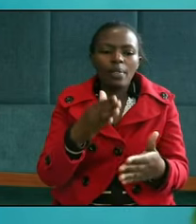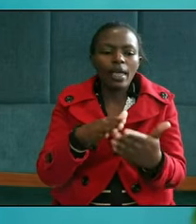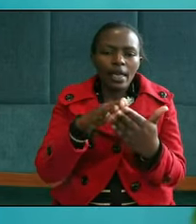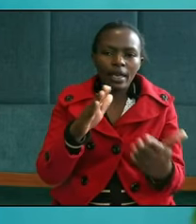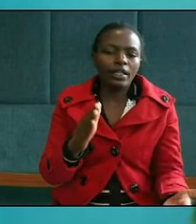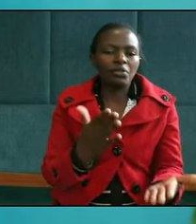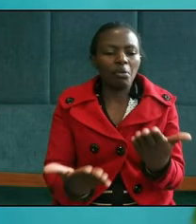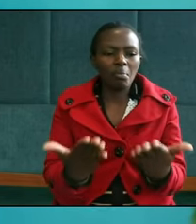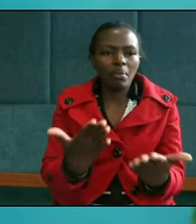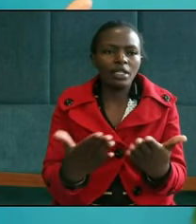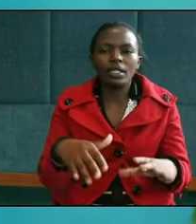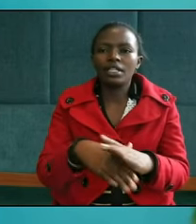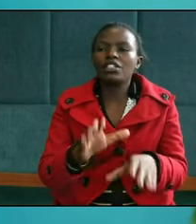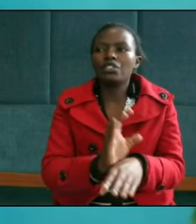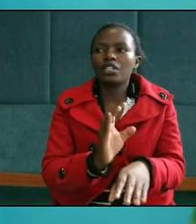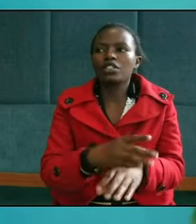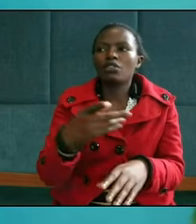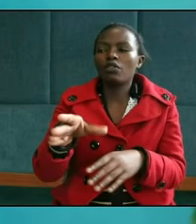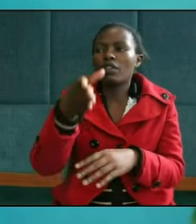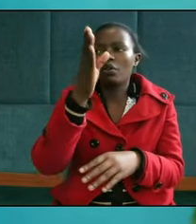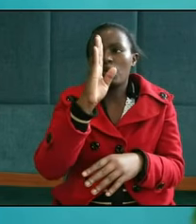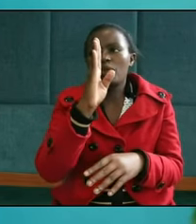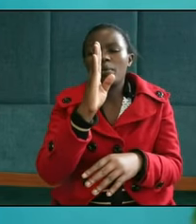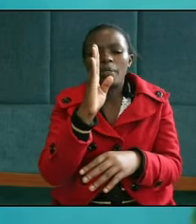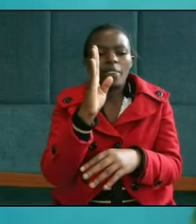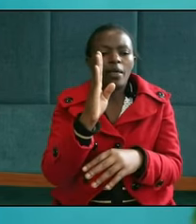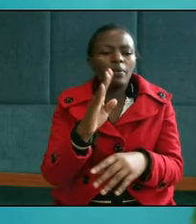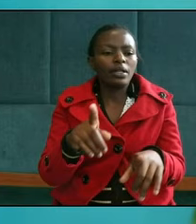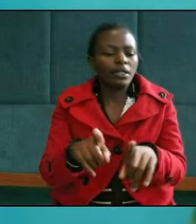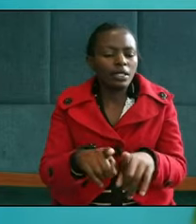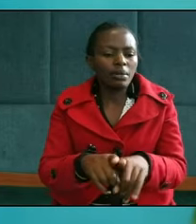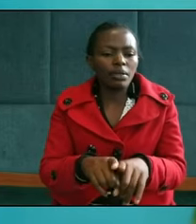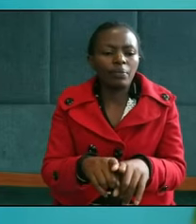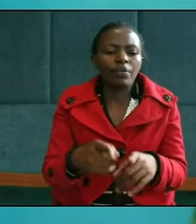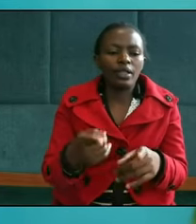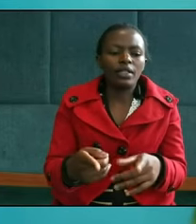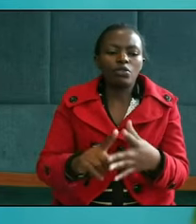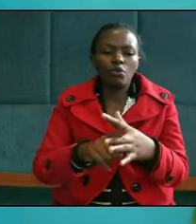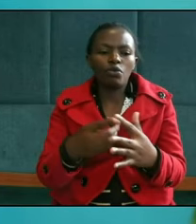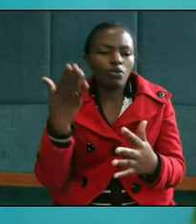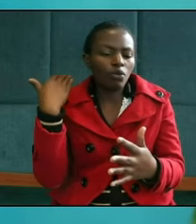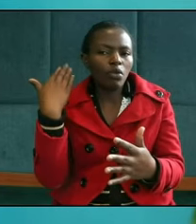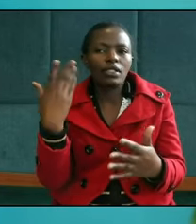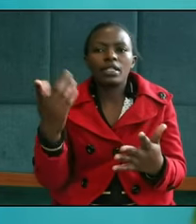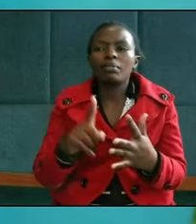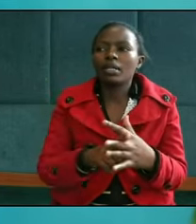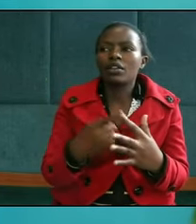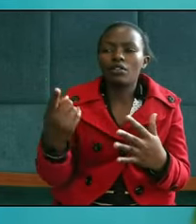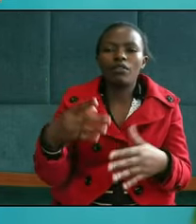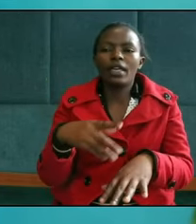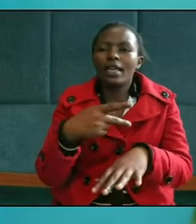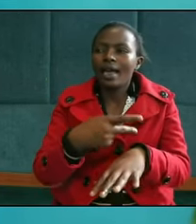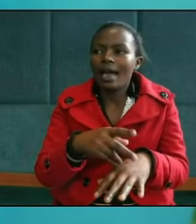upon God's church. The outpouring of the Spirit in the days of the apostles was the beginning of the early